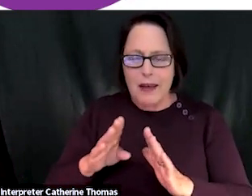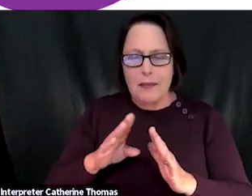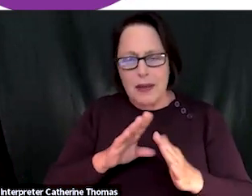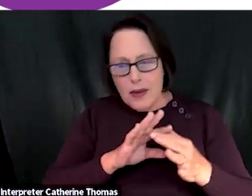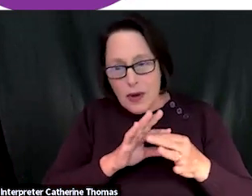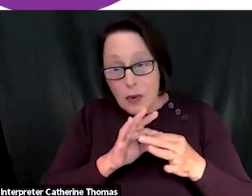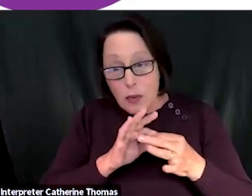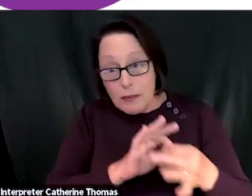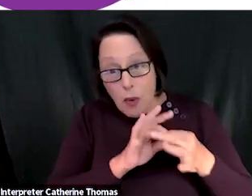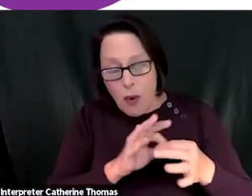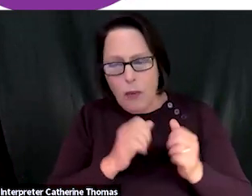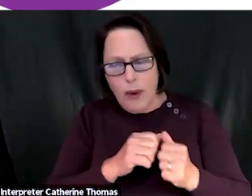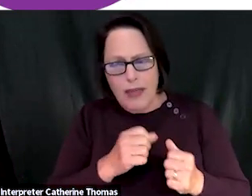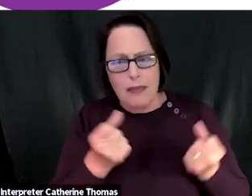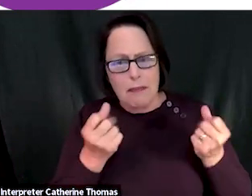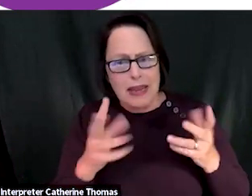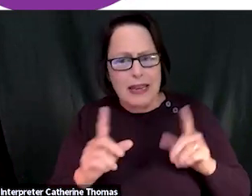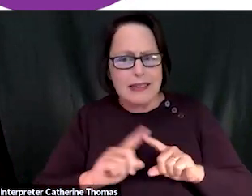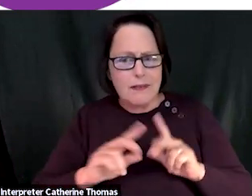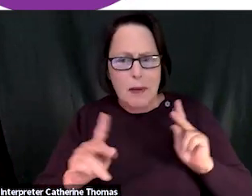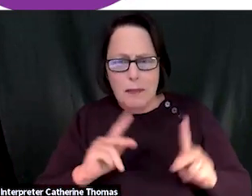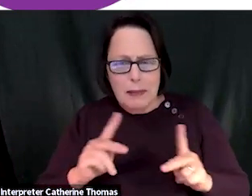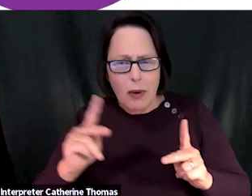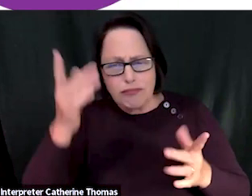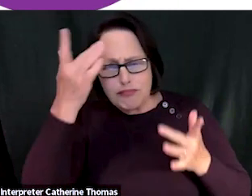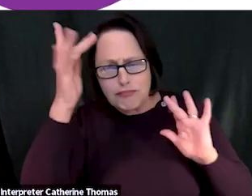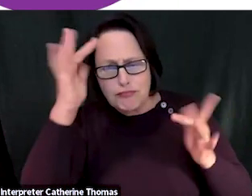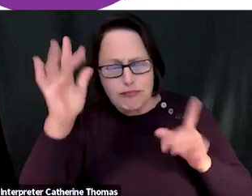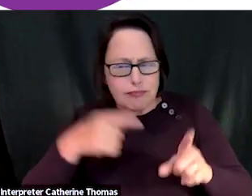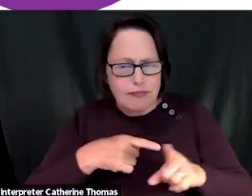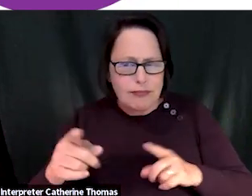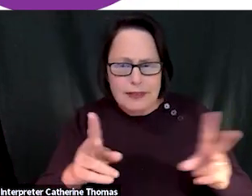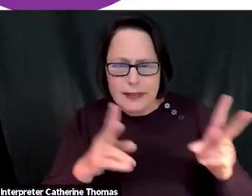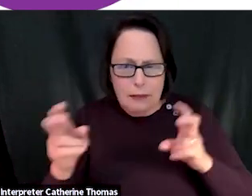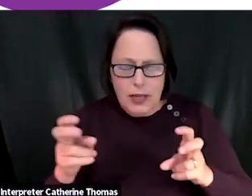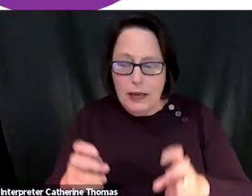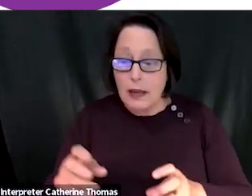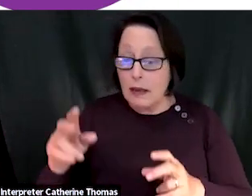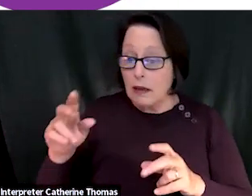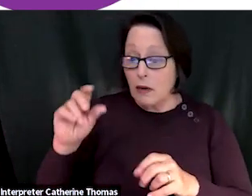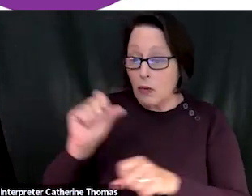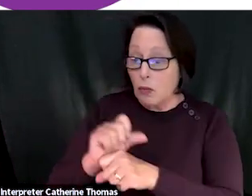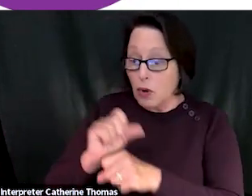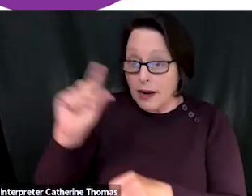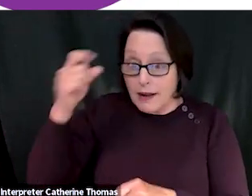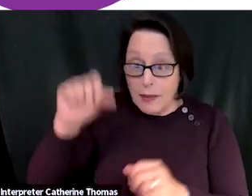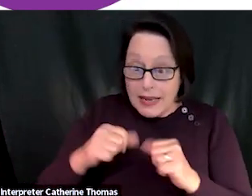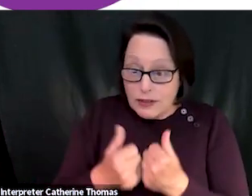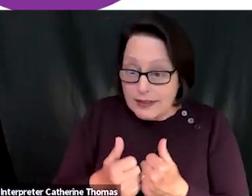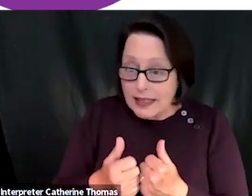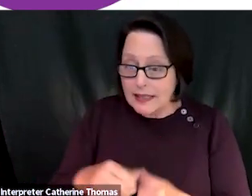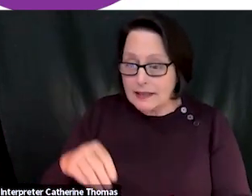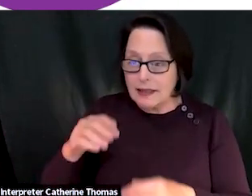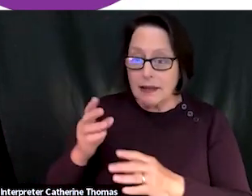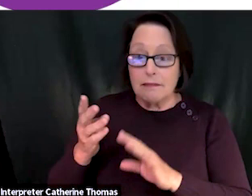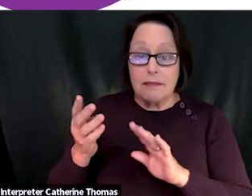matter experts, such as government entities, immigrant advocacy groups,